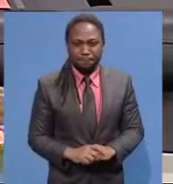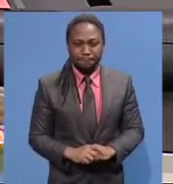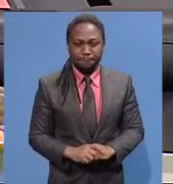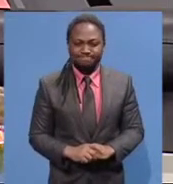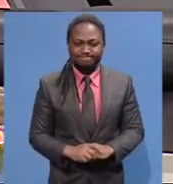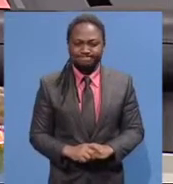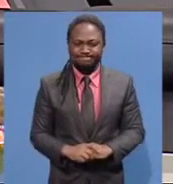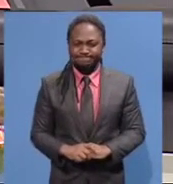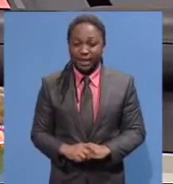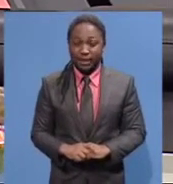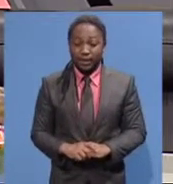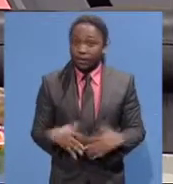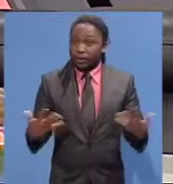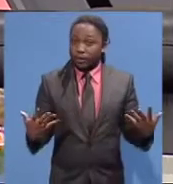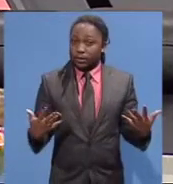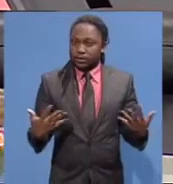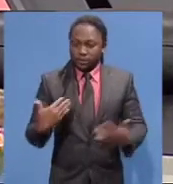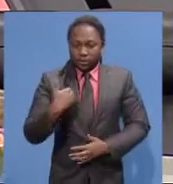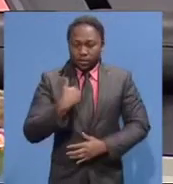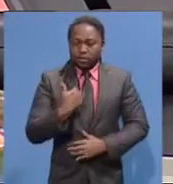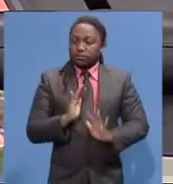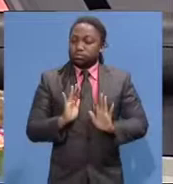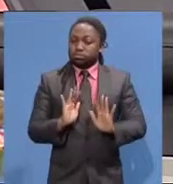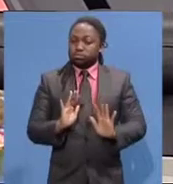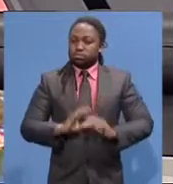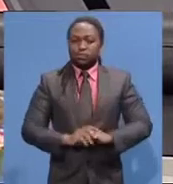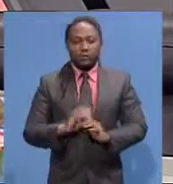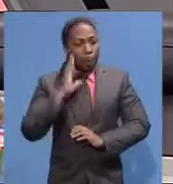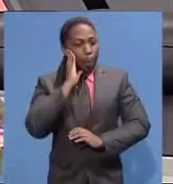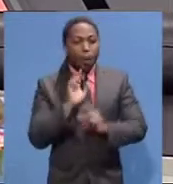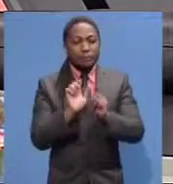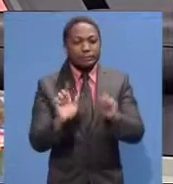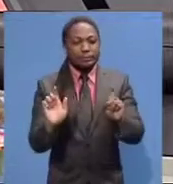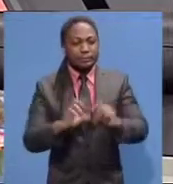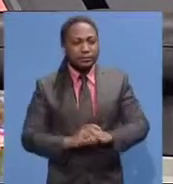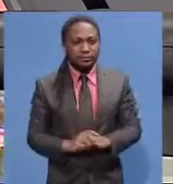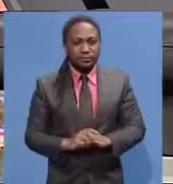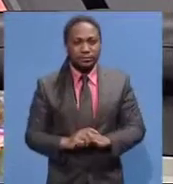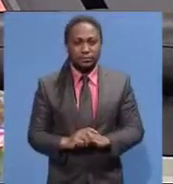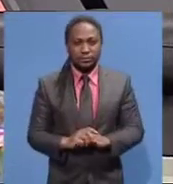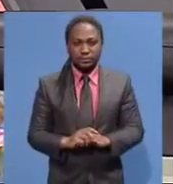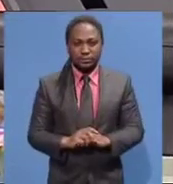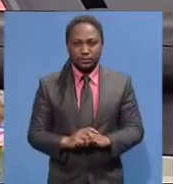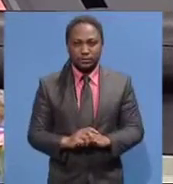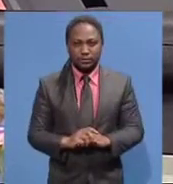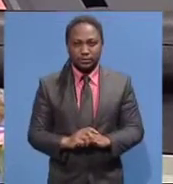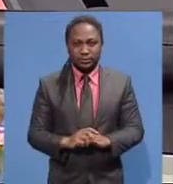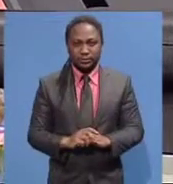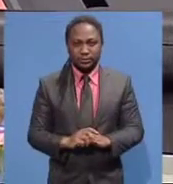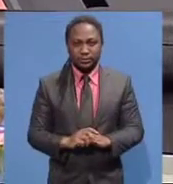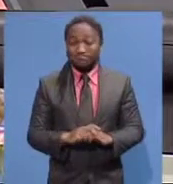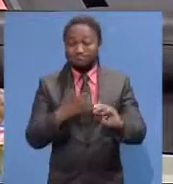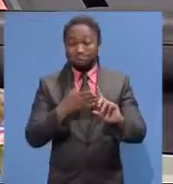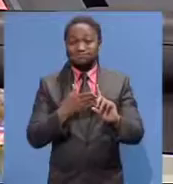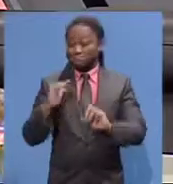Oh, it's always heartwarming to hear from the elders and a man, a person like